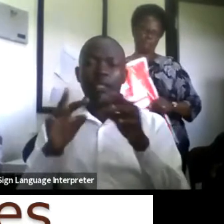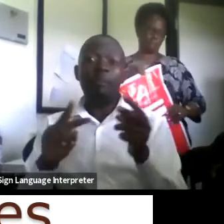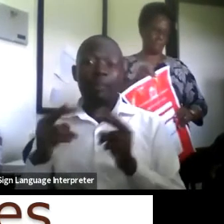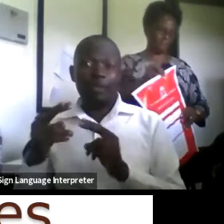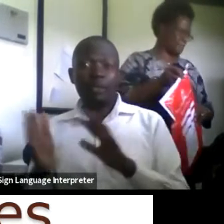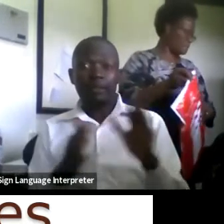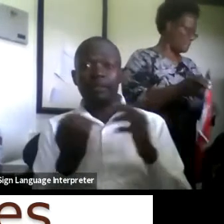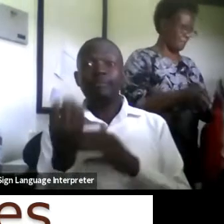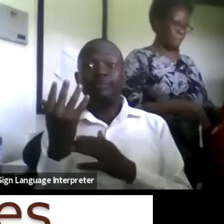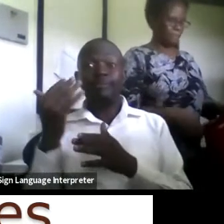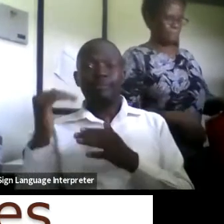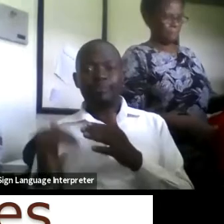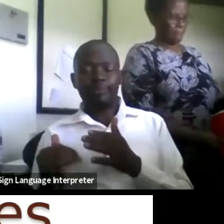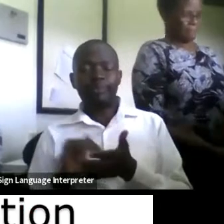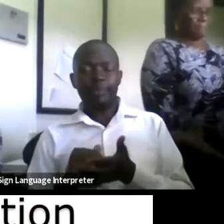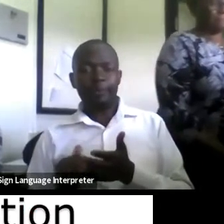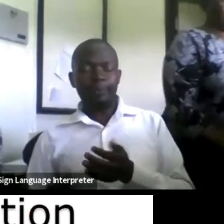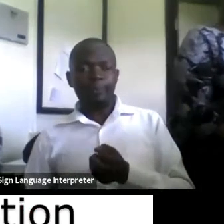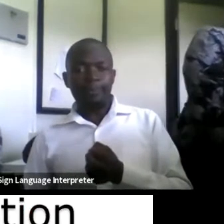please.